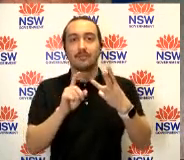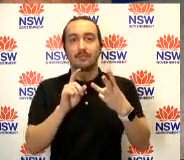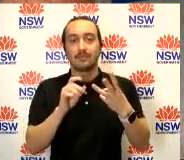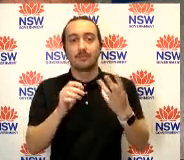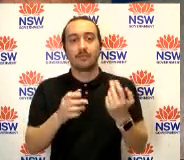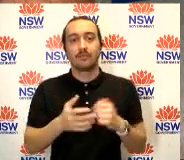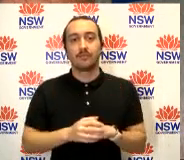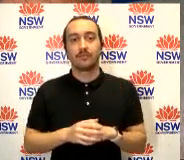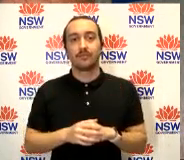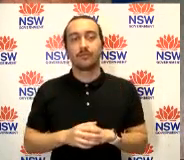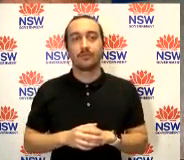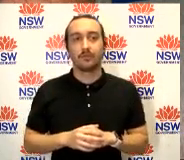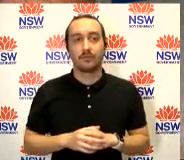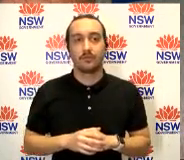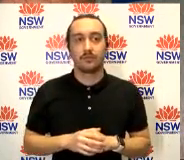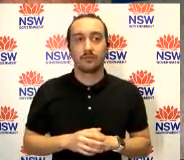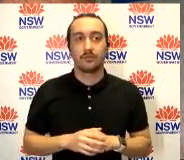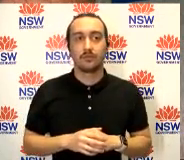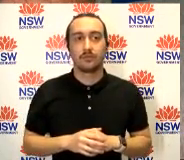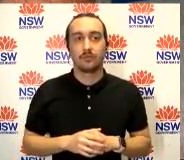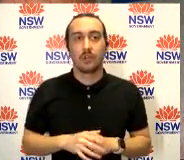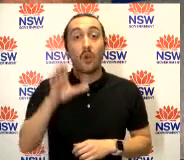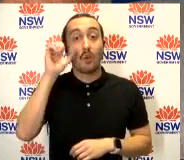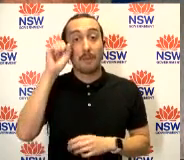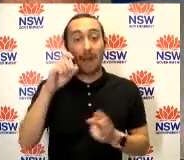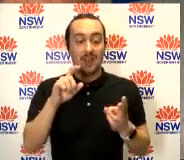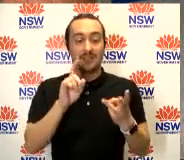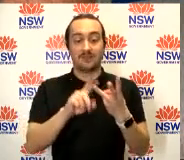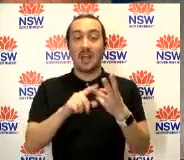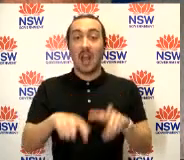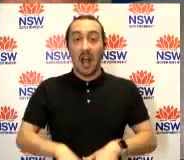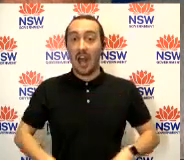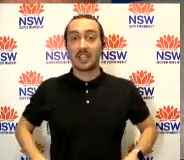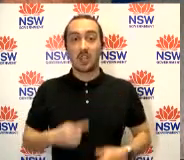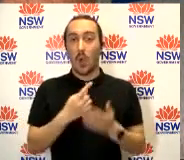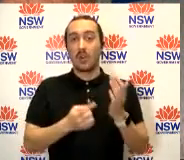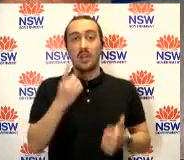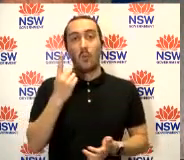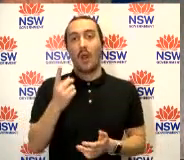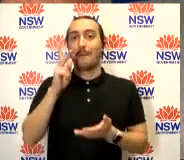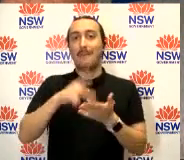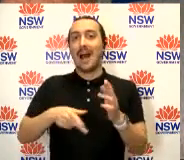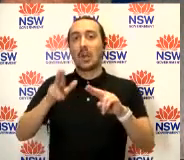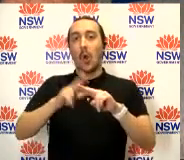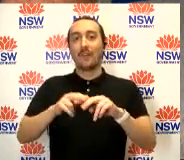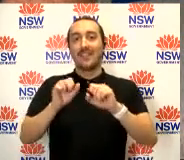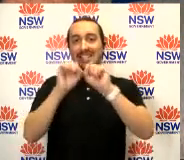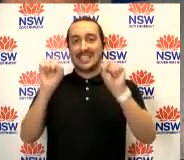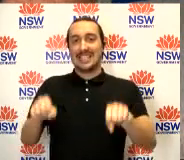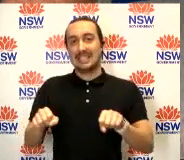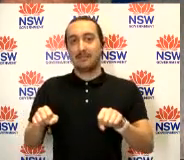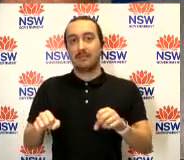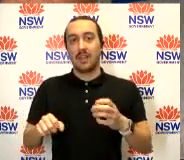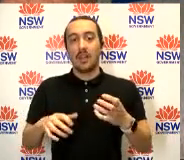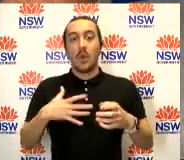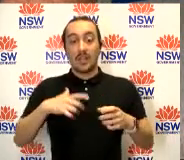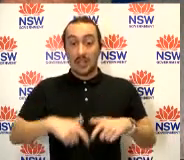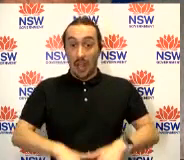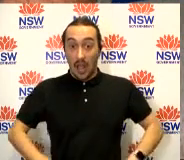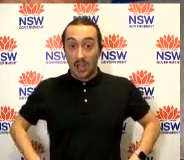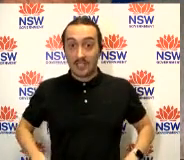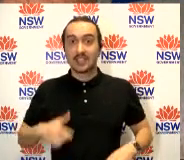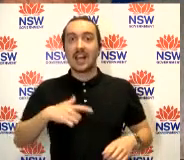got to have anchorages and people who can install them. You've got to have workers trained to use them. You've got to plan